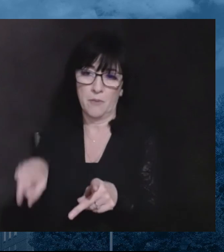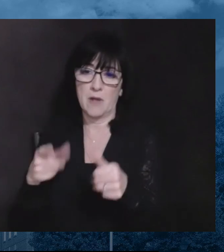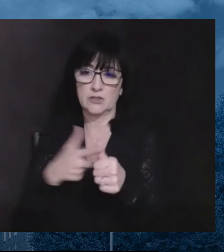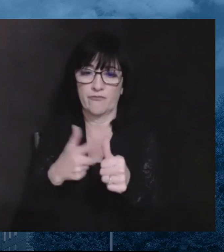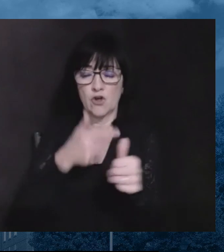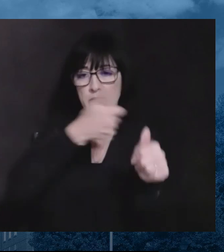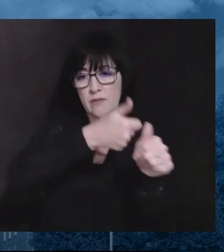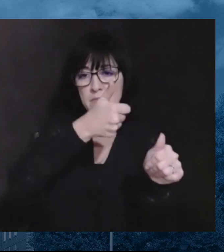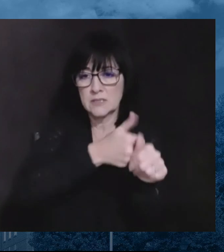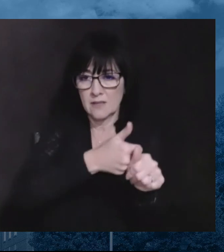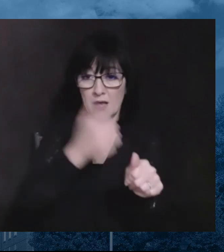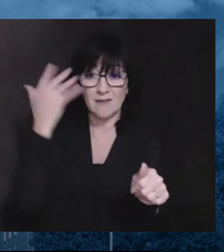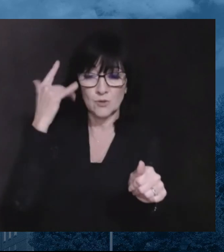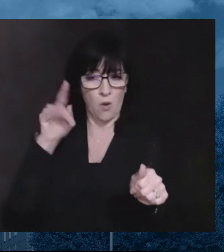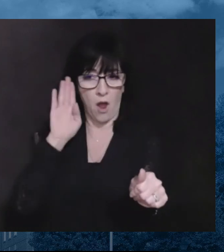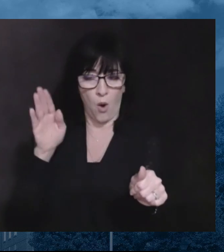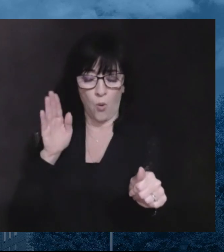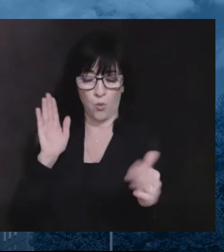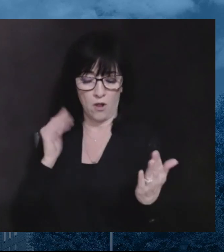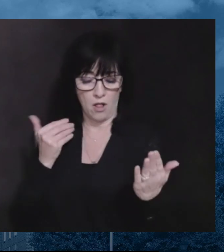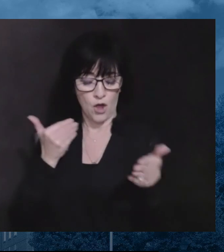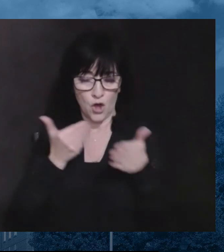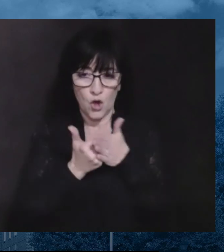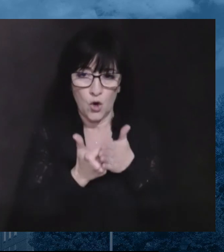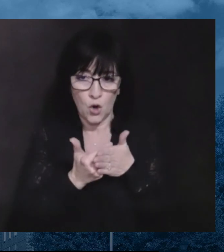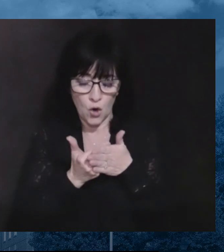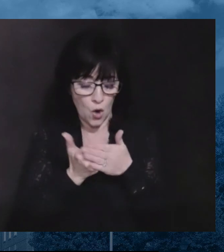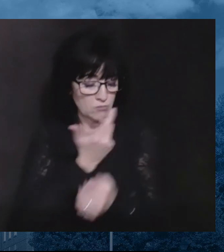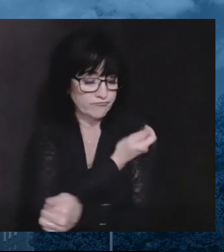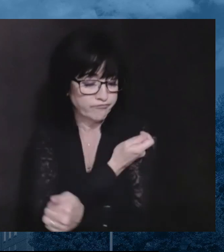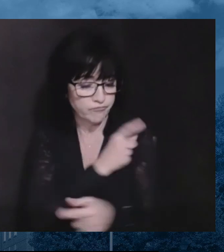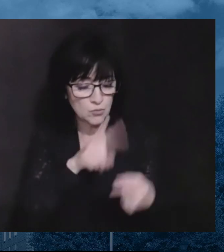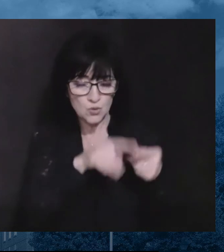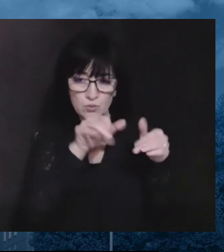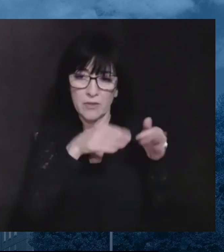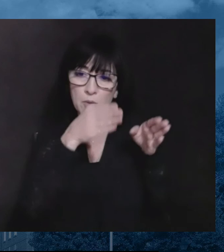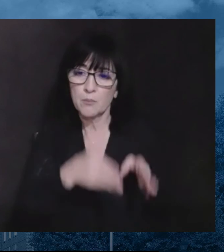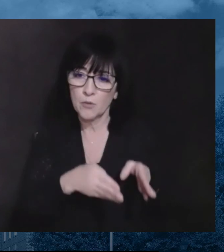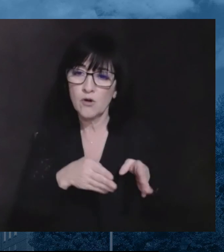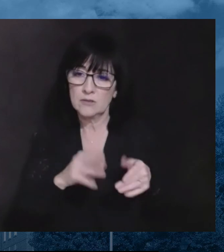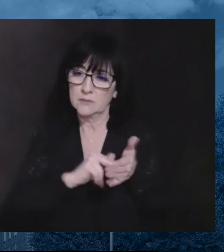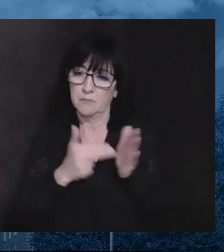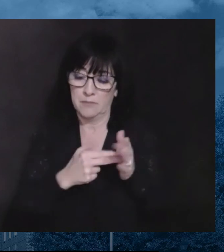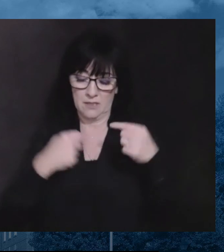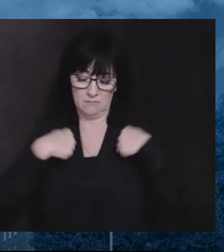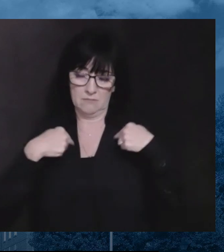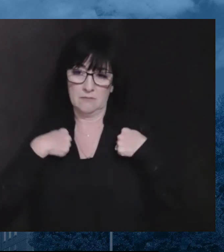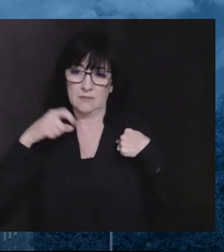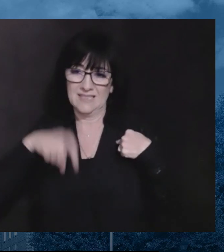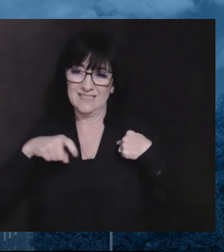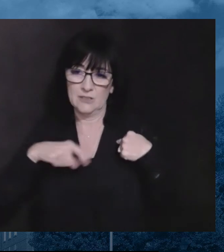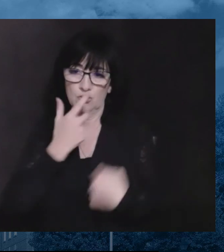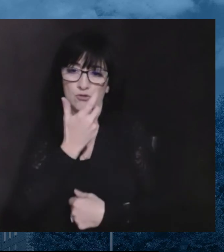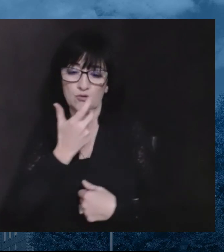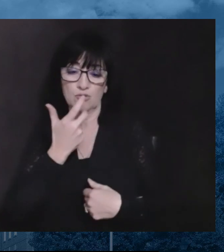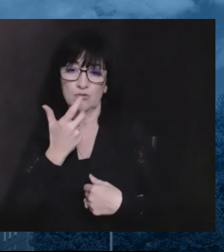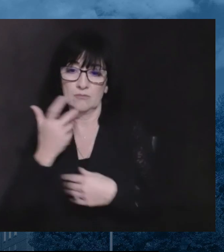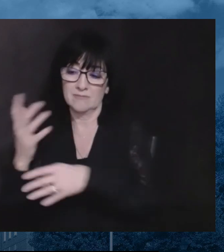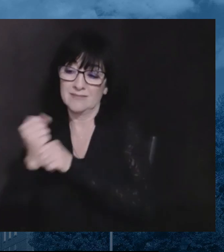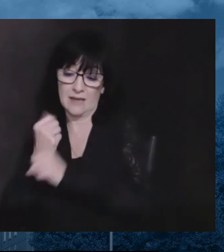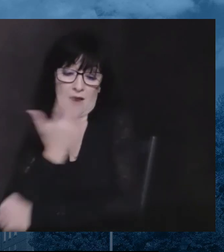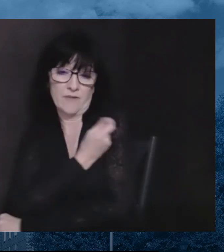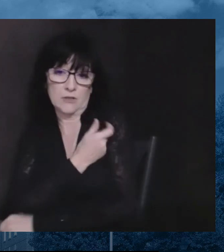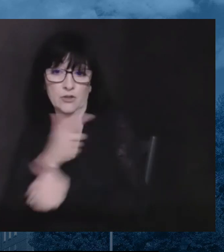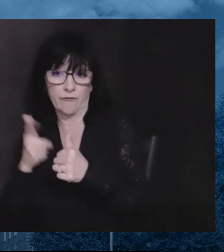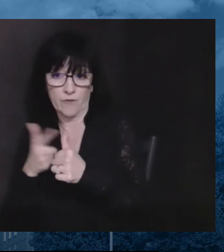you know, they've got other things that they're doing, the hospitals. They end up having to put staff on the